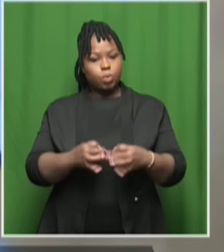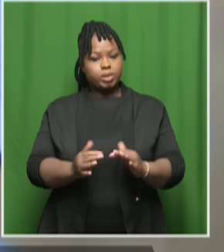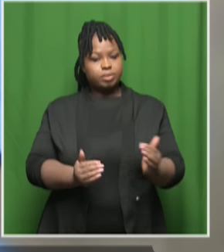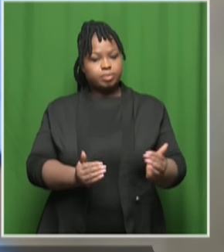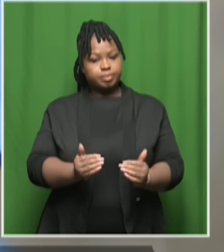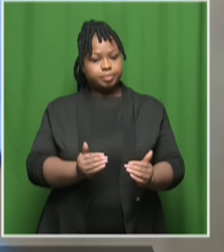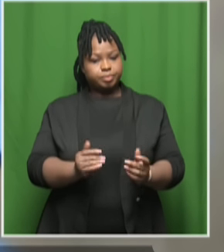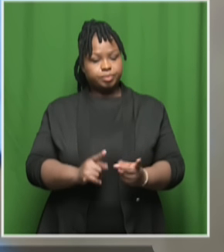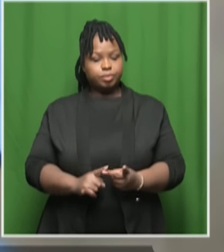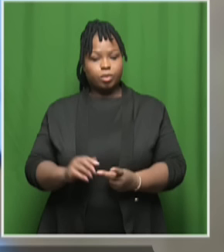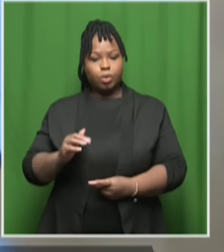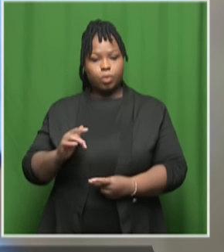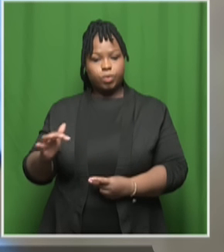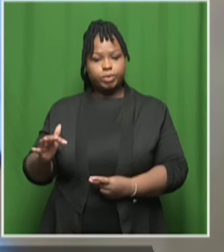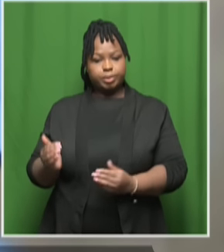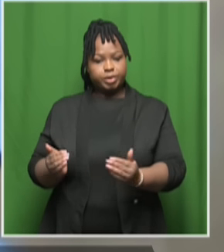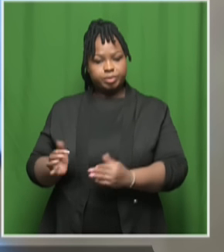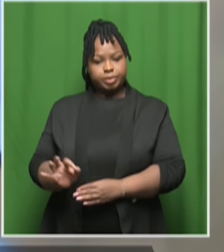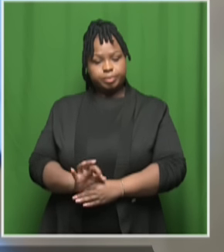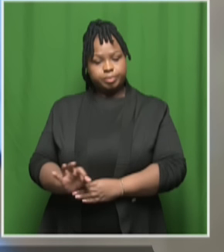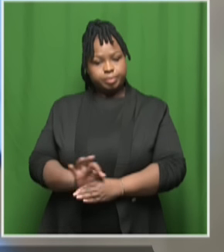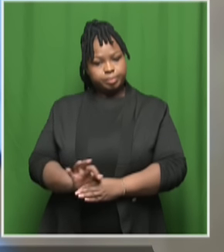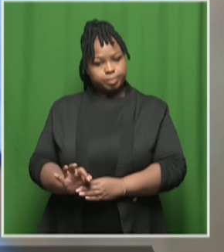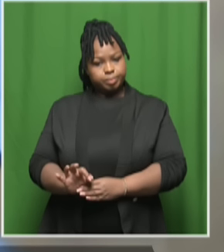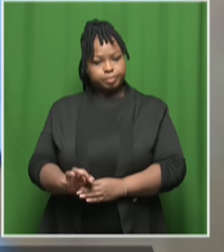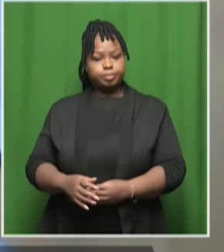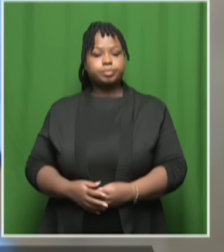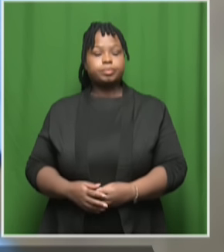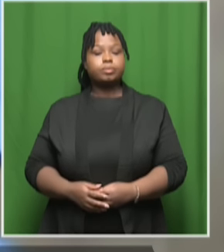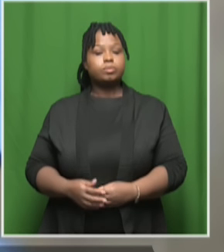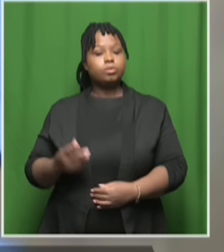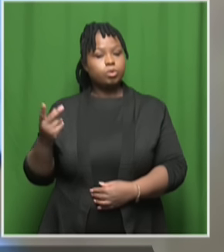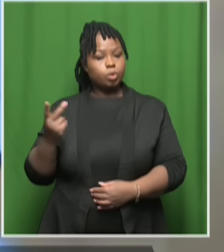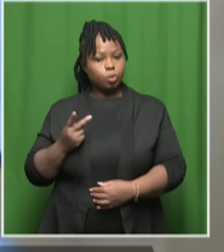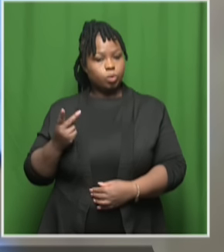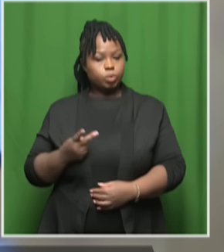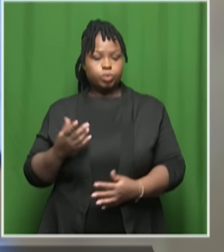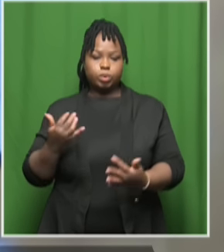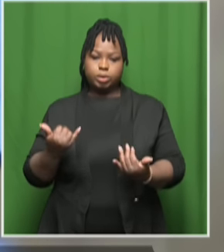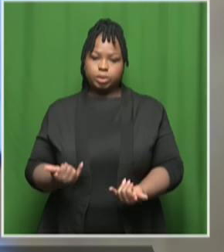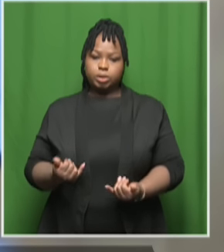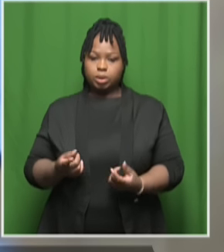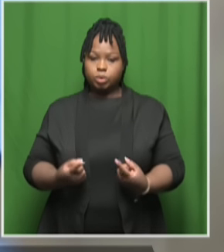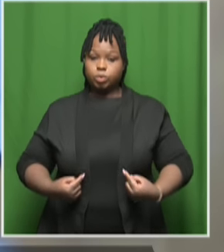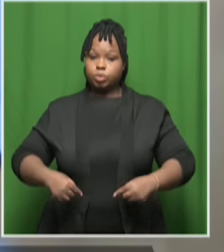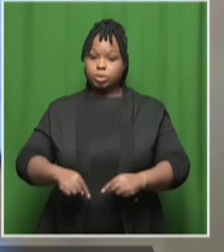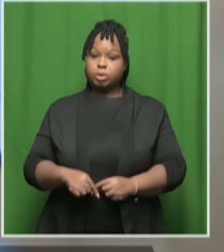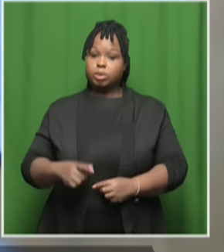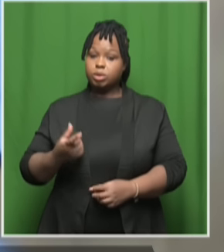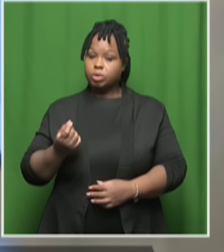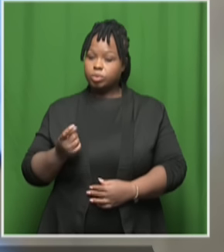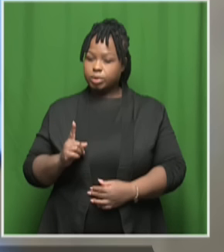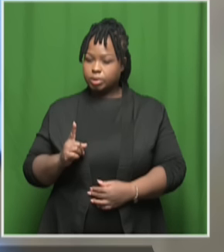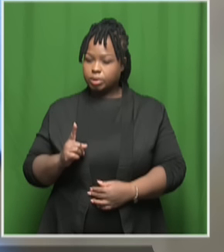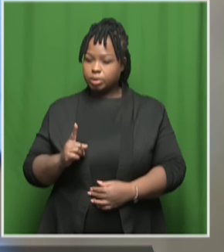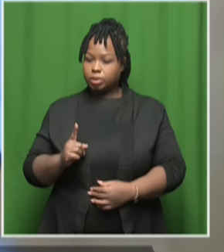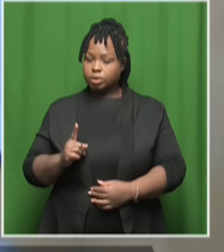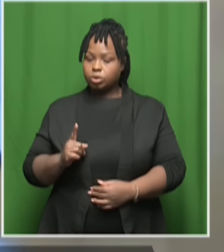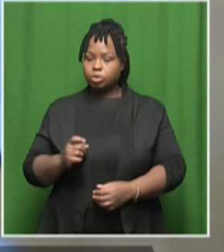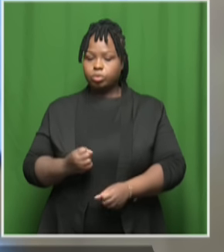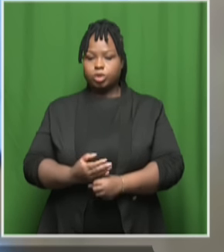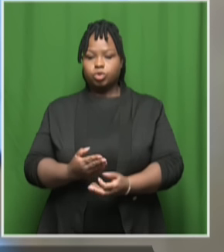water management plan that we're looking at. And I think what we're also busy now is to look at how we close the